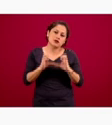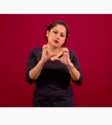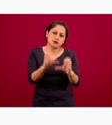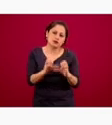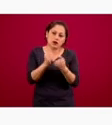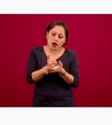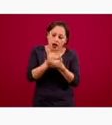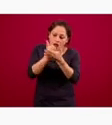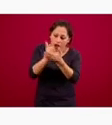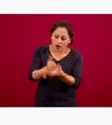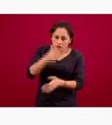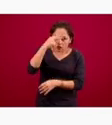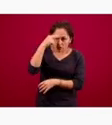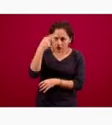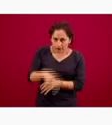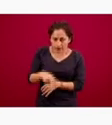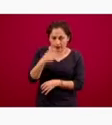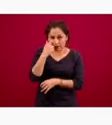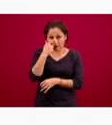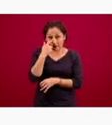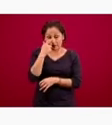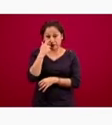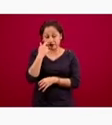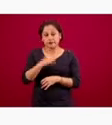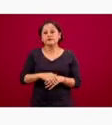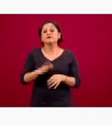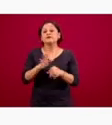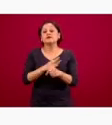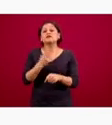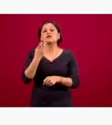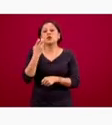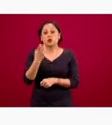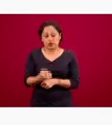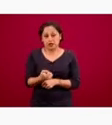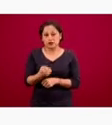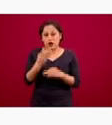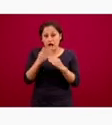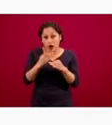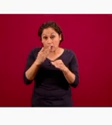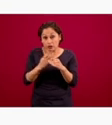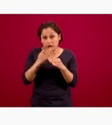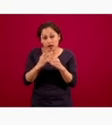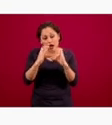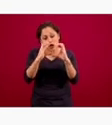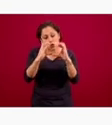precious personnel in the face of this pandemic. And